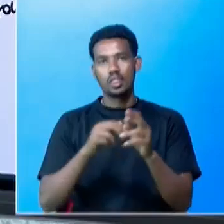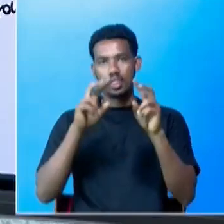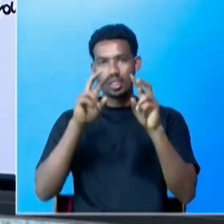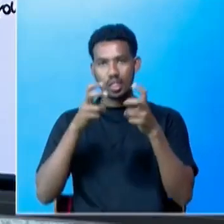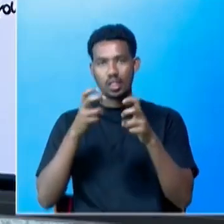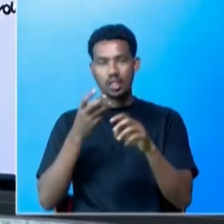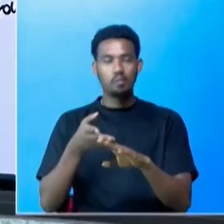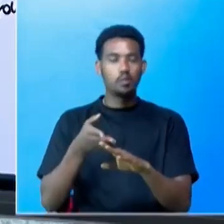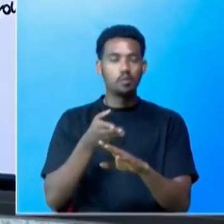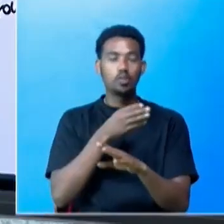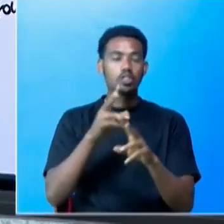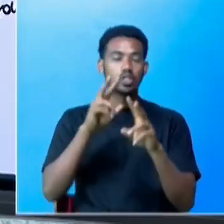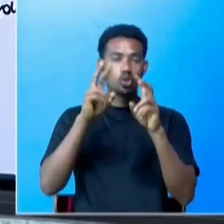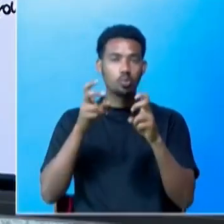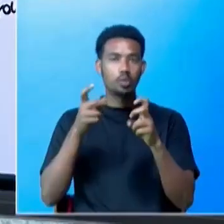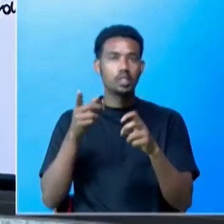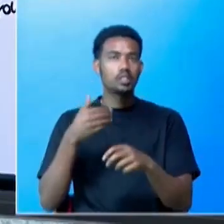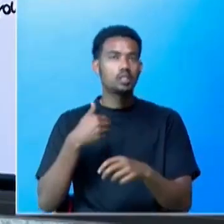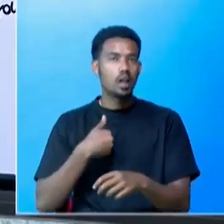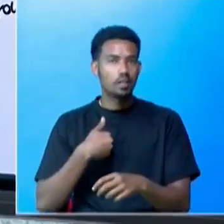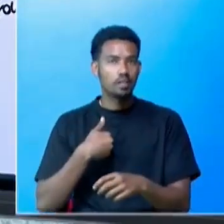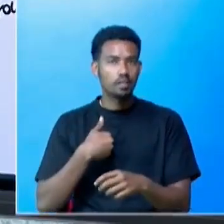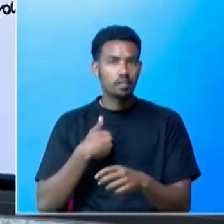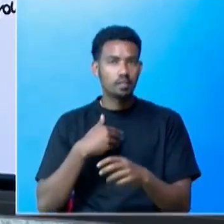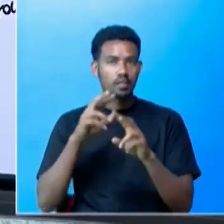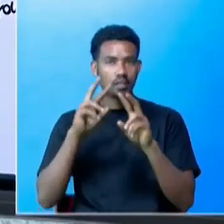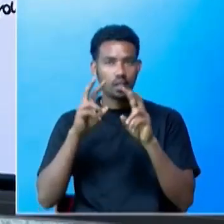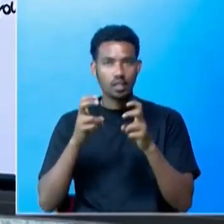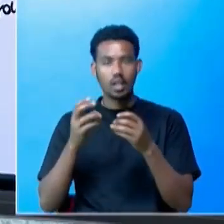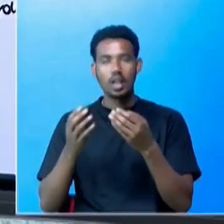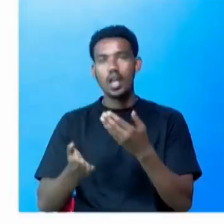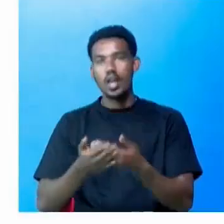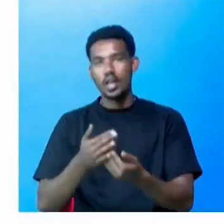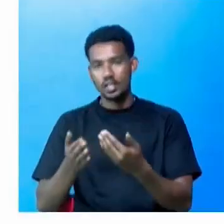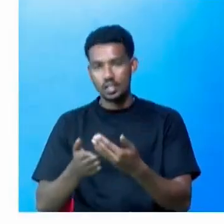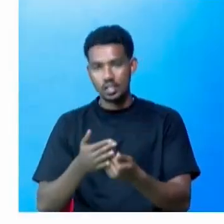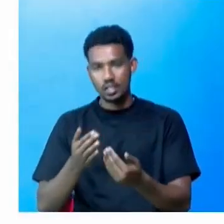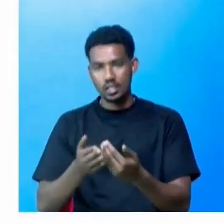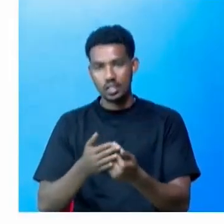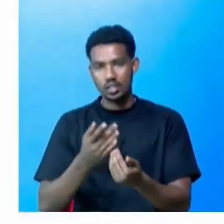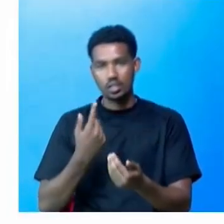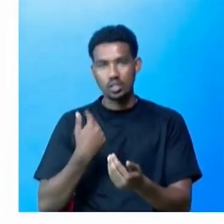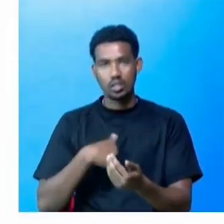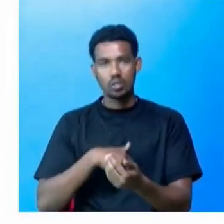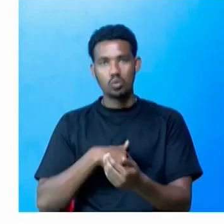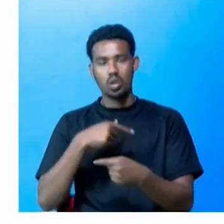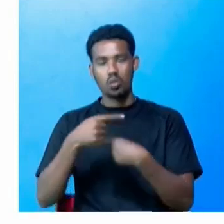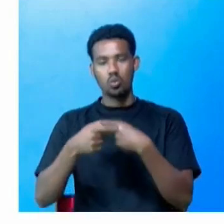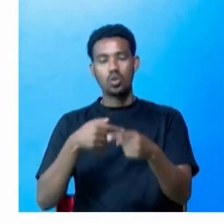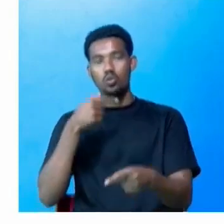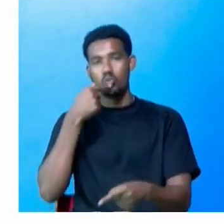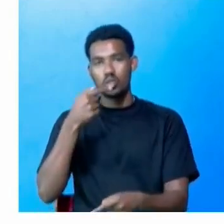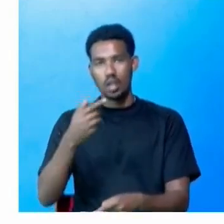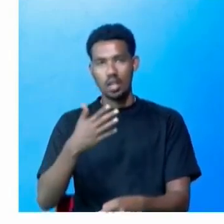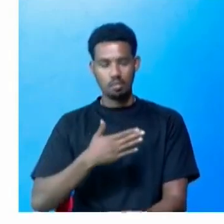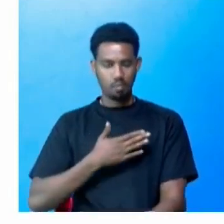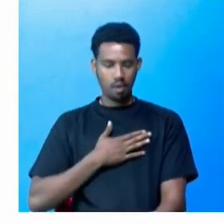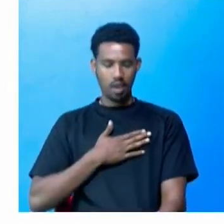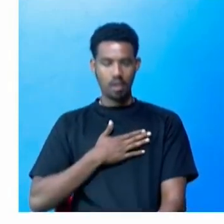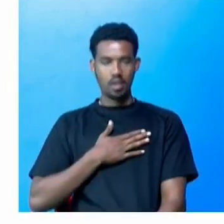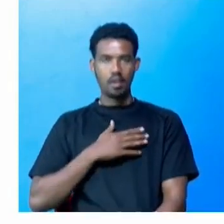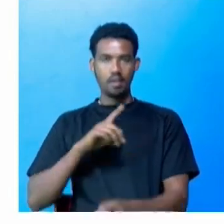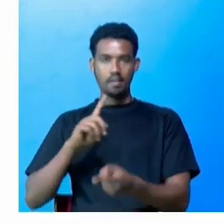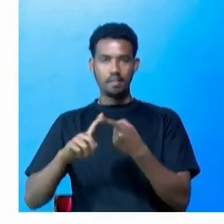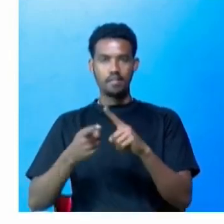the topic sentence, it has what? Title. Easily, what we are going to say? My